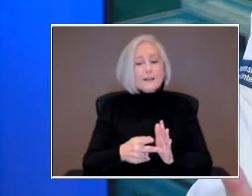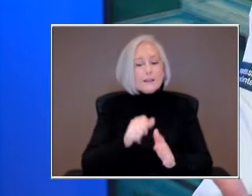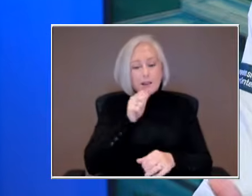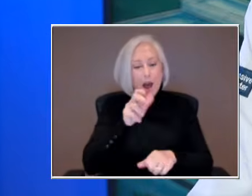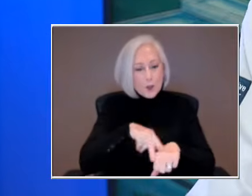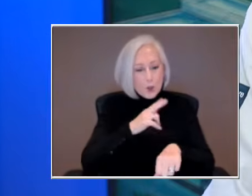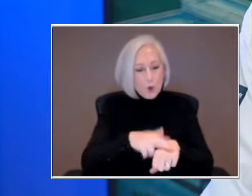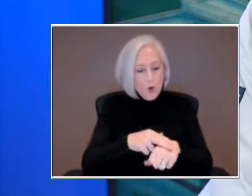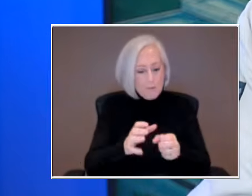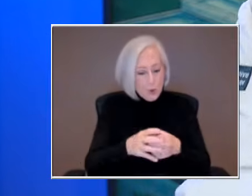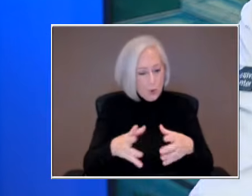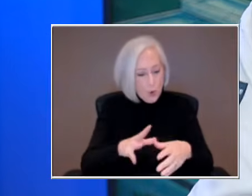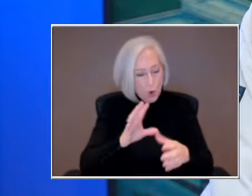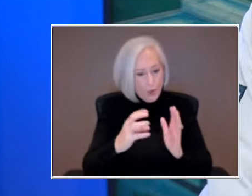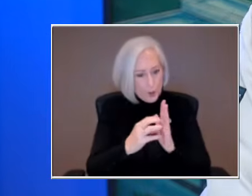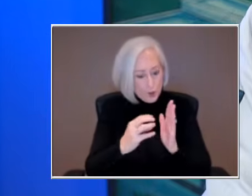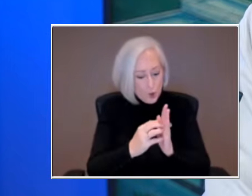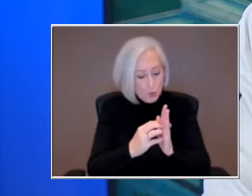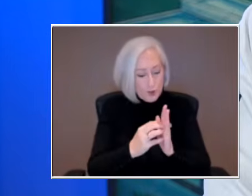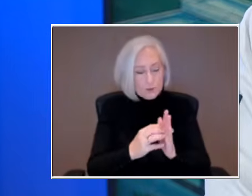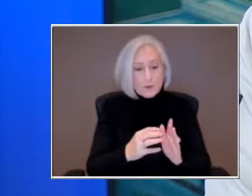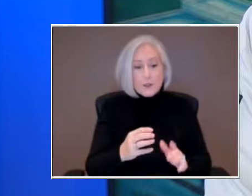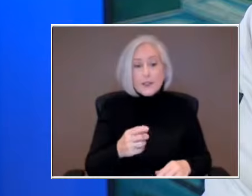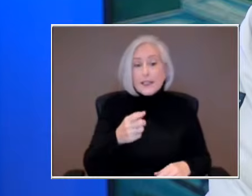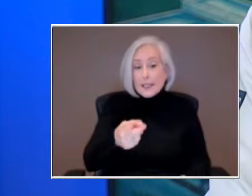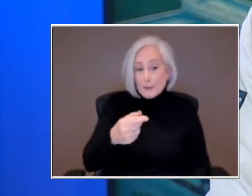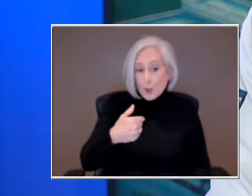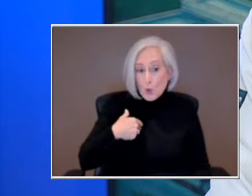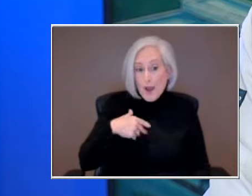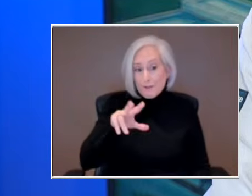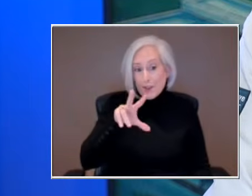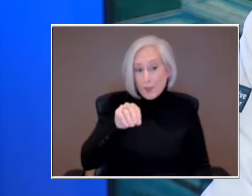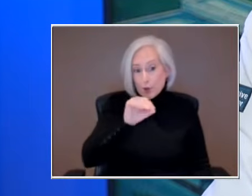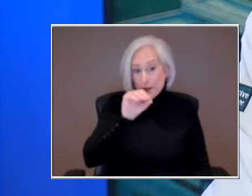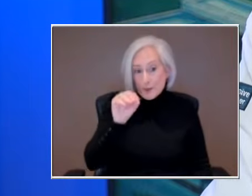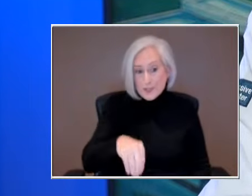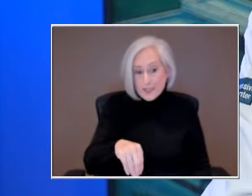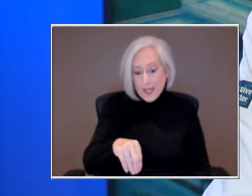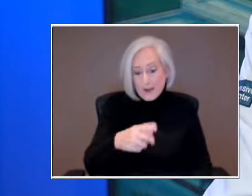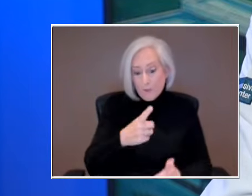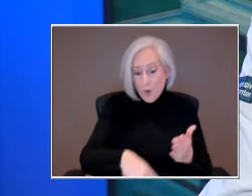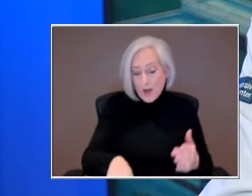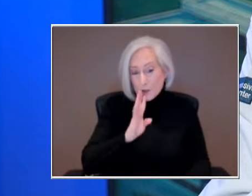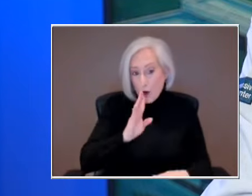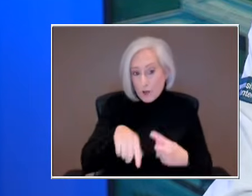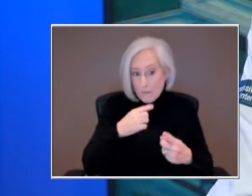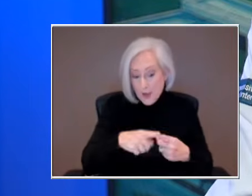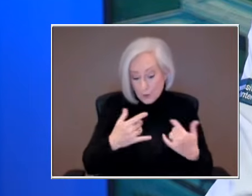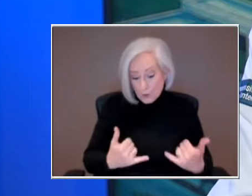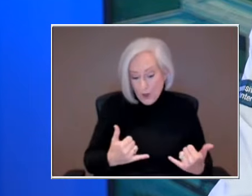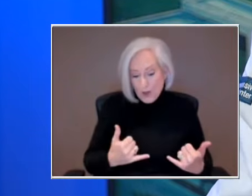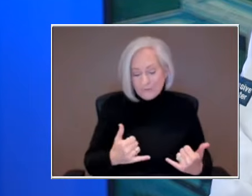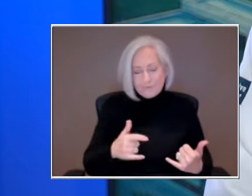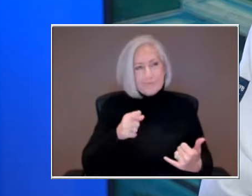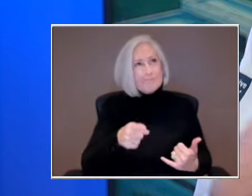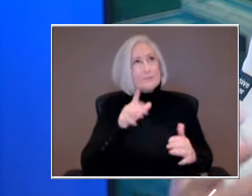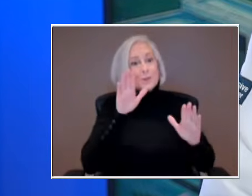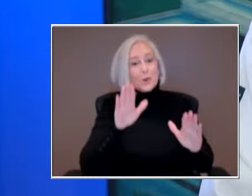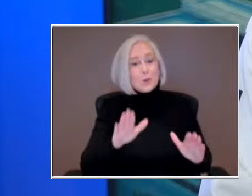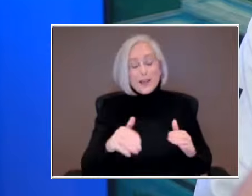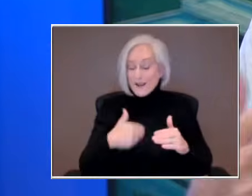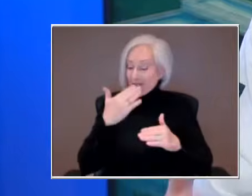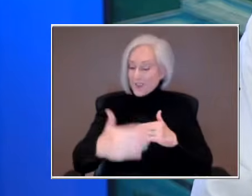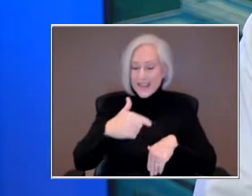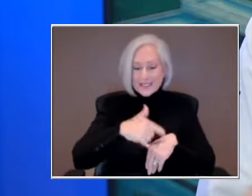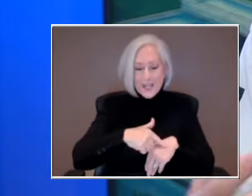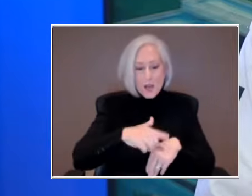And I even tell patients, if you get 30% of what I'm talking about today, you're doing great. And then next time we talk, you're going to get another 30 to 40, and we're just